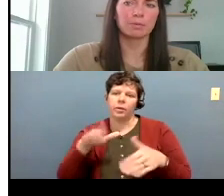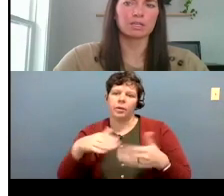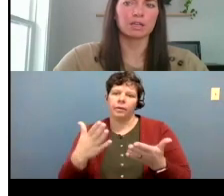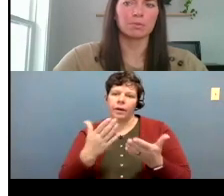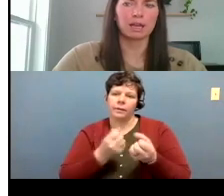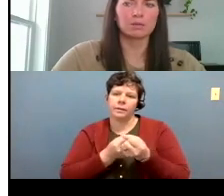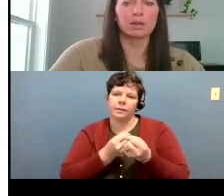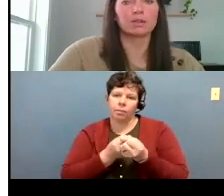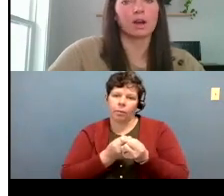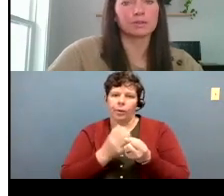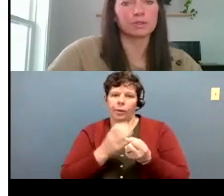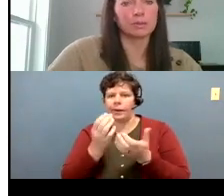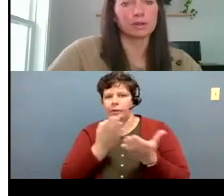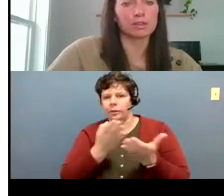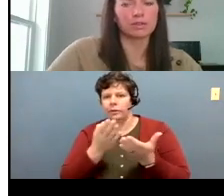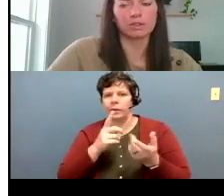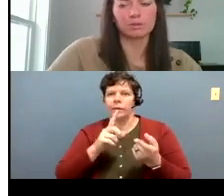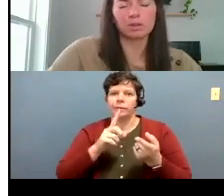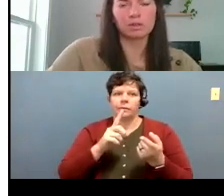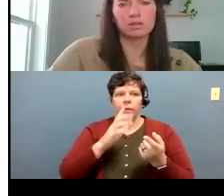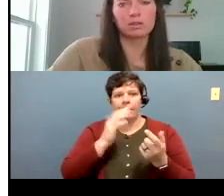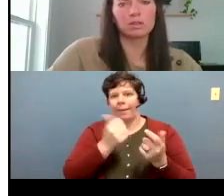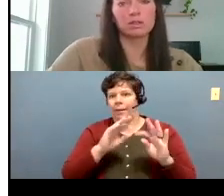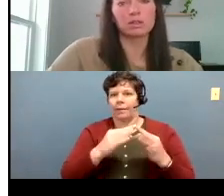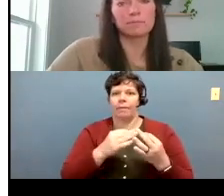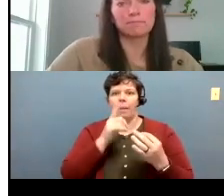to families impacted by the loss or disappearance of a loved one.